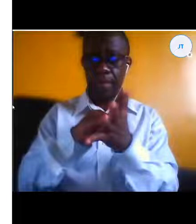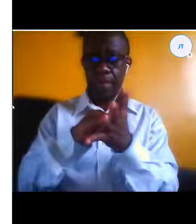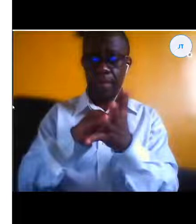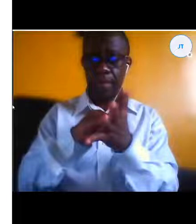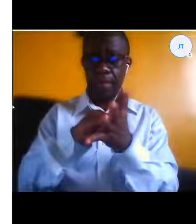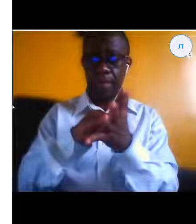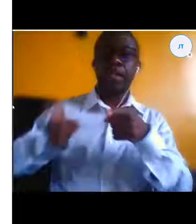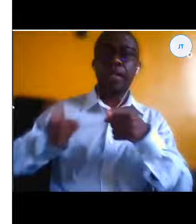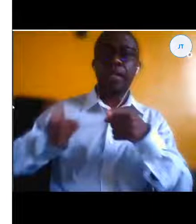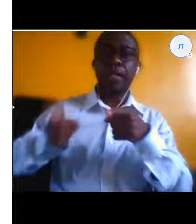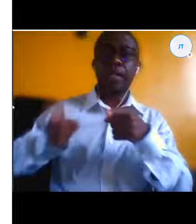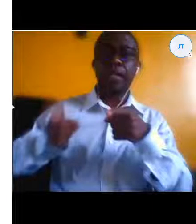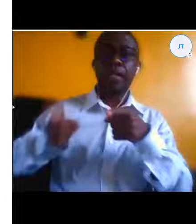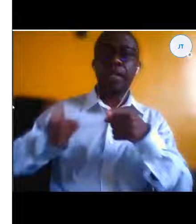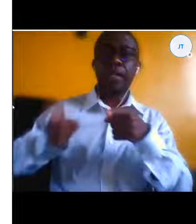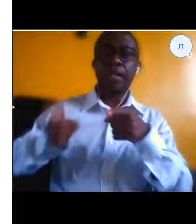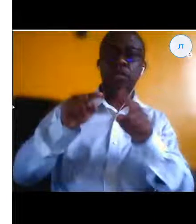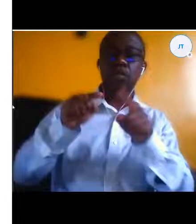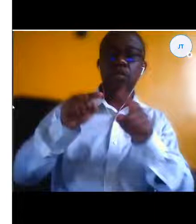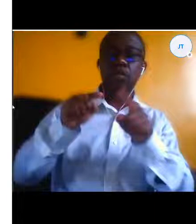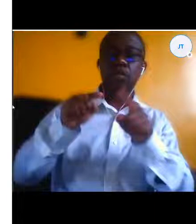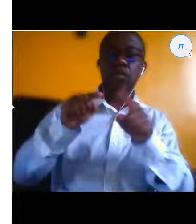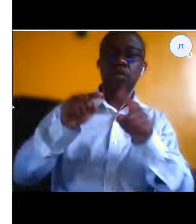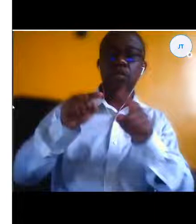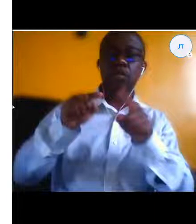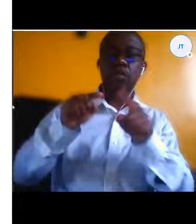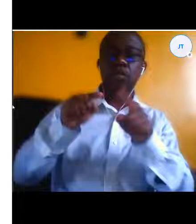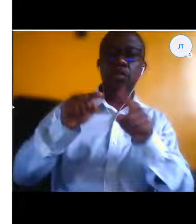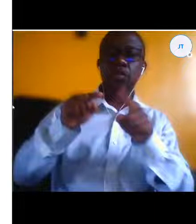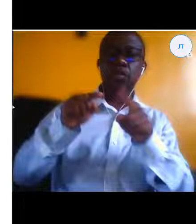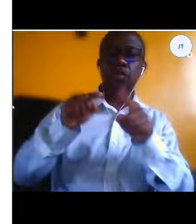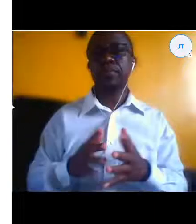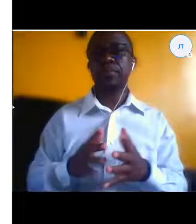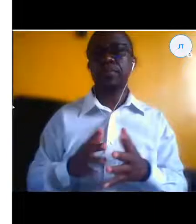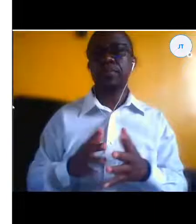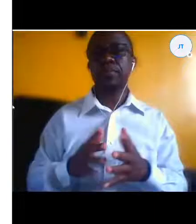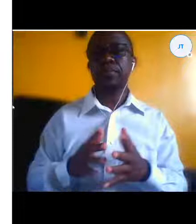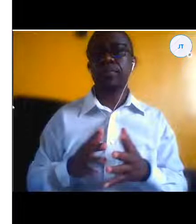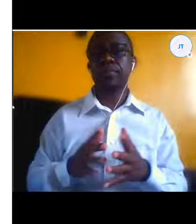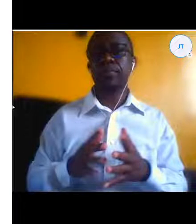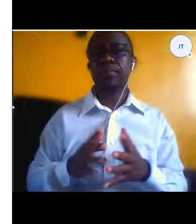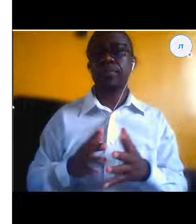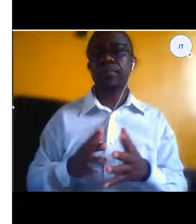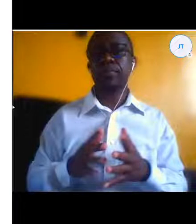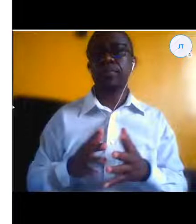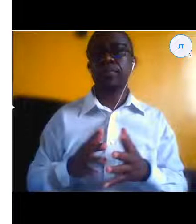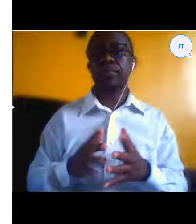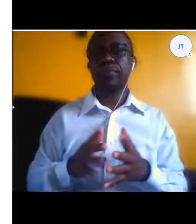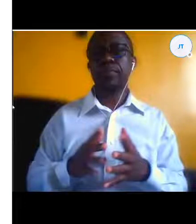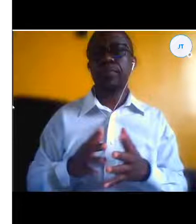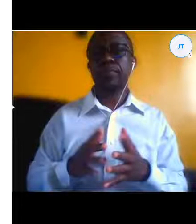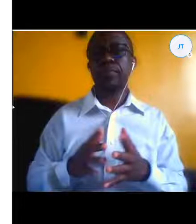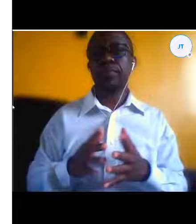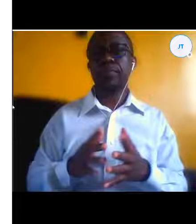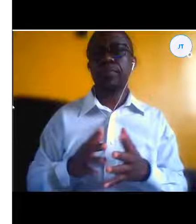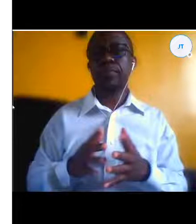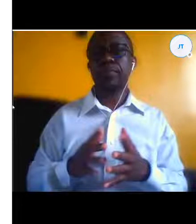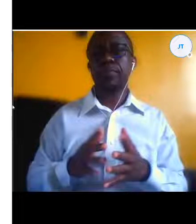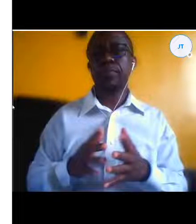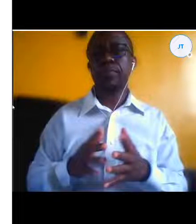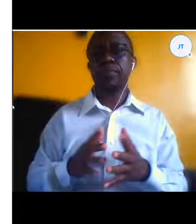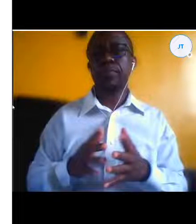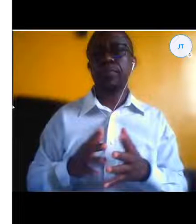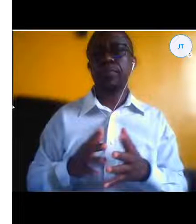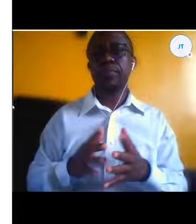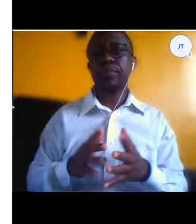also value addition to our stakeholders. And then we need to be looking into issues around child participation. How do we